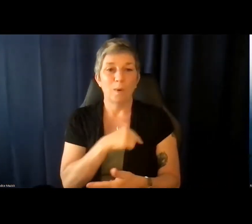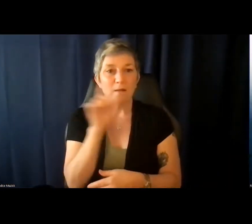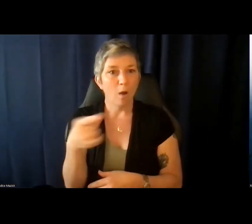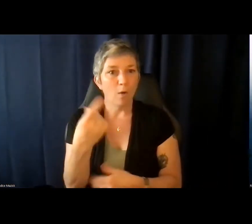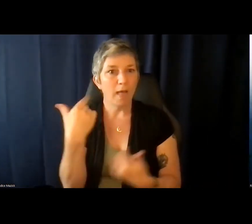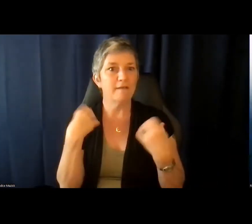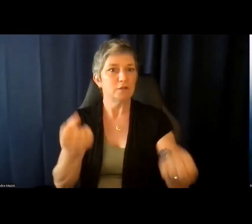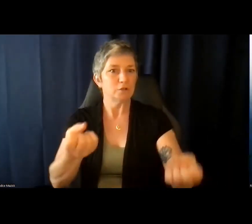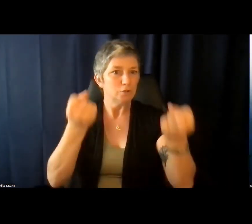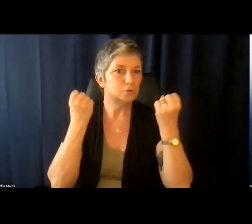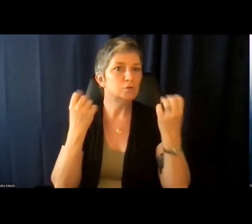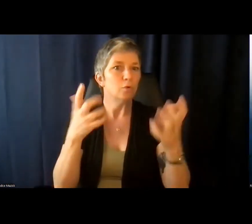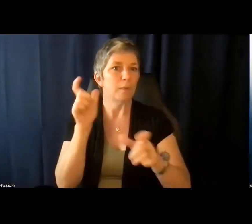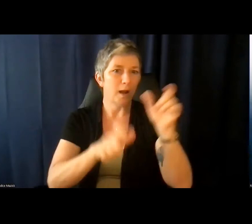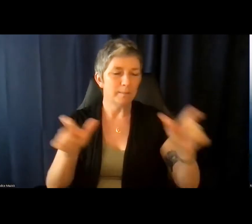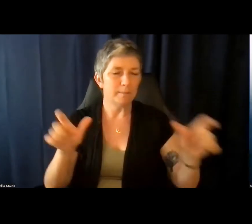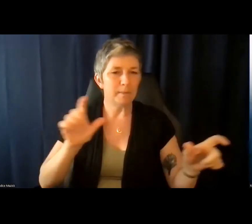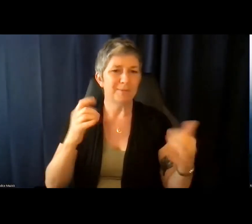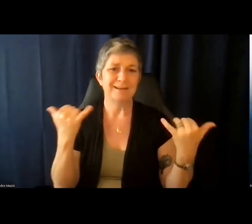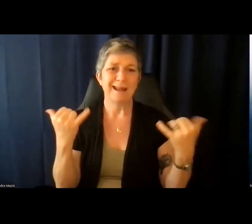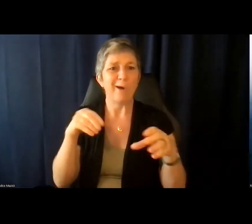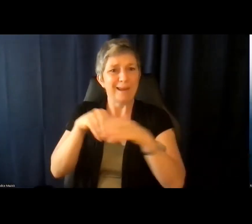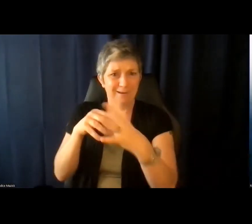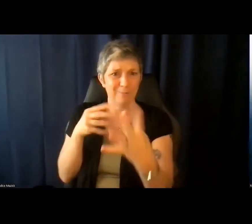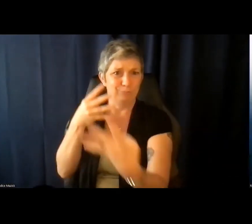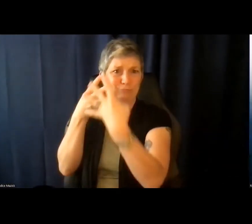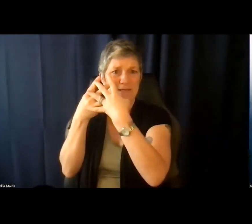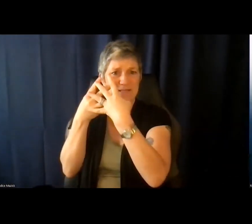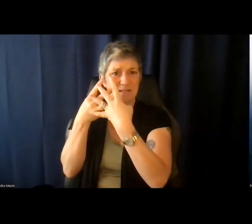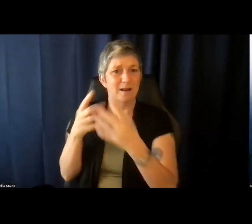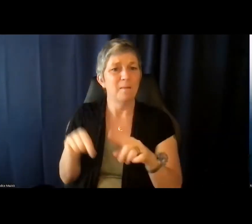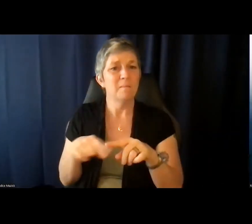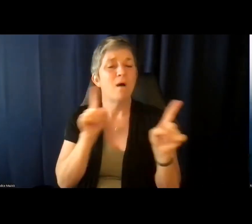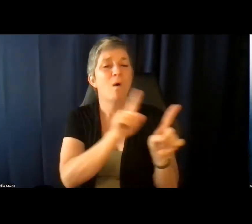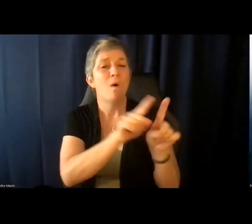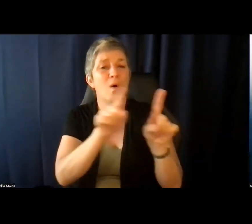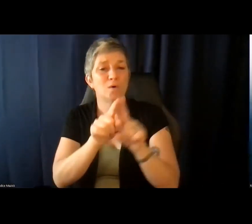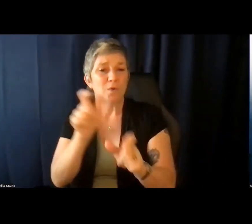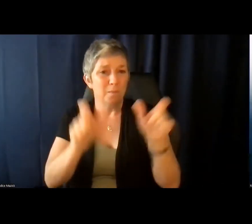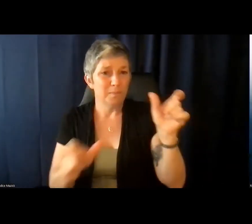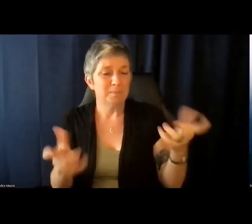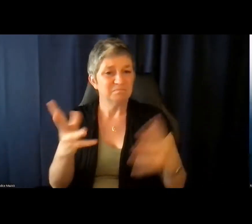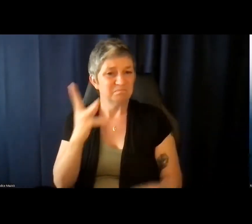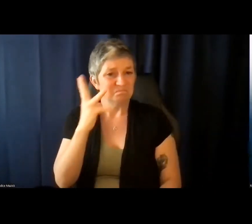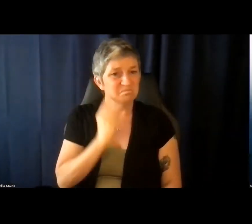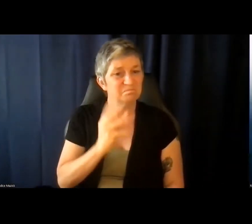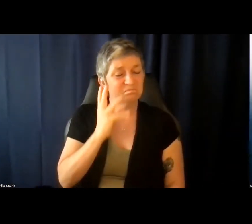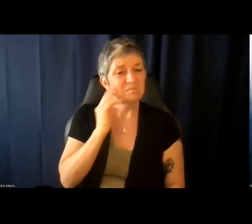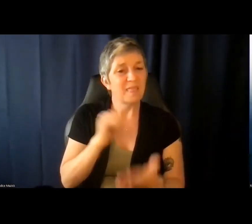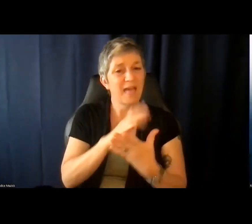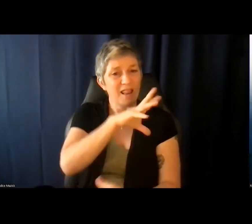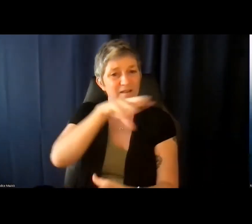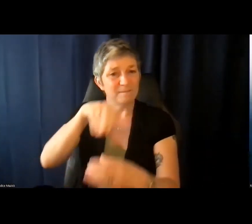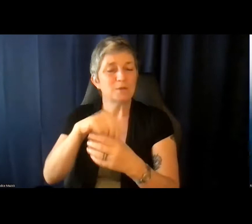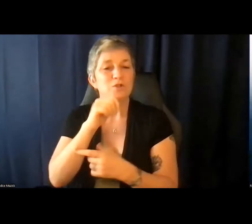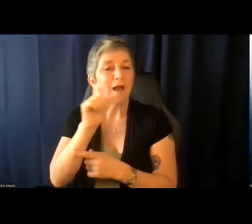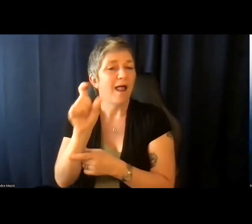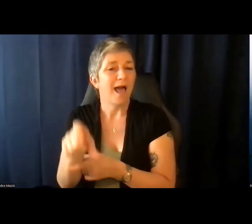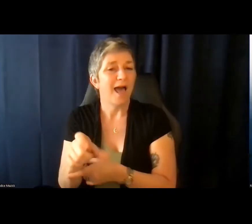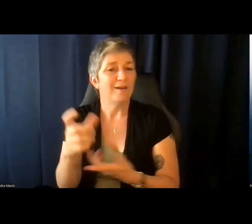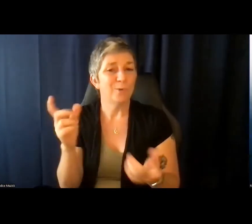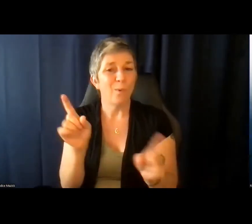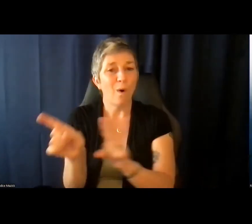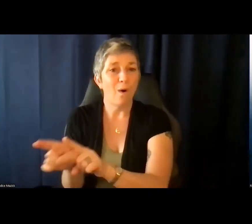many people behind bars, but also that people who have experienced criminal justice involvement should not have to